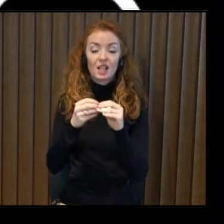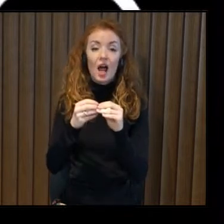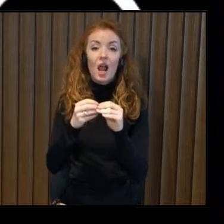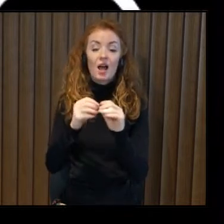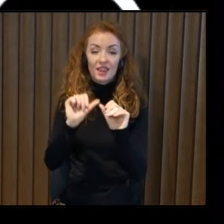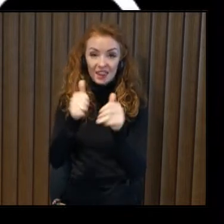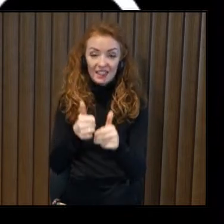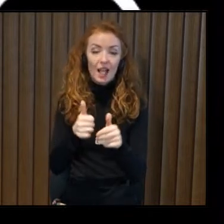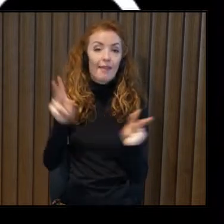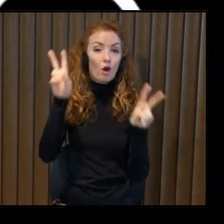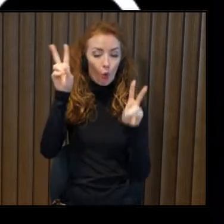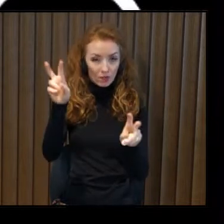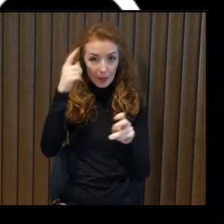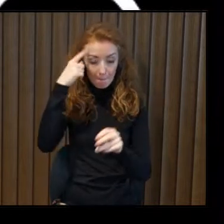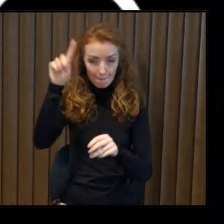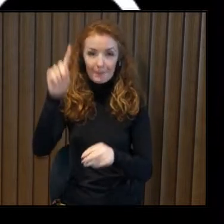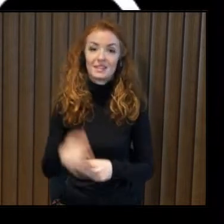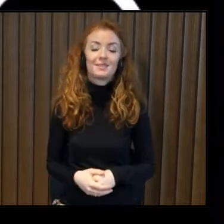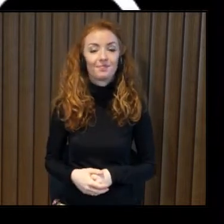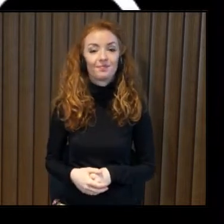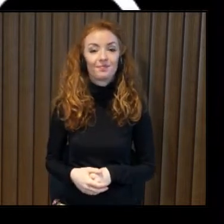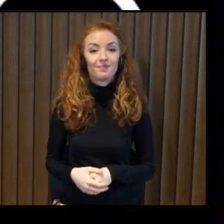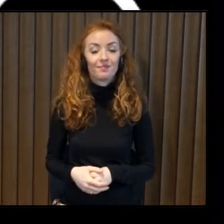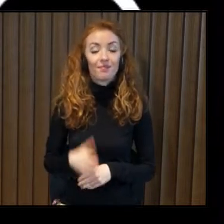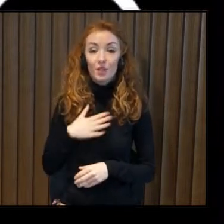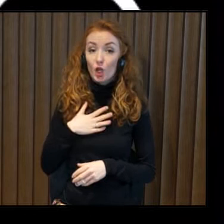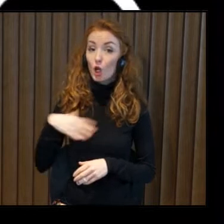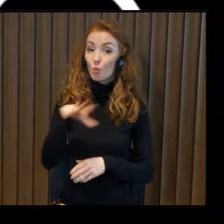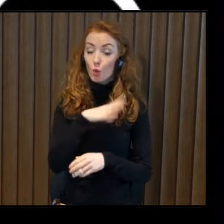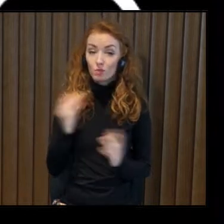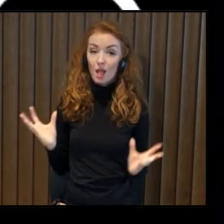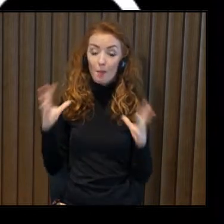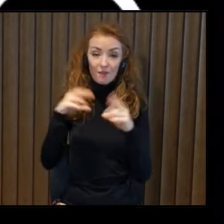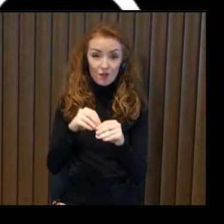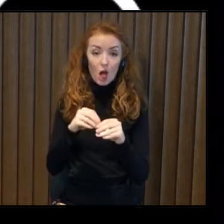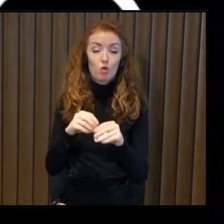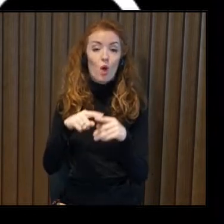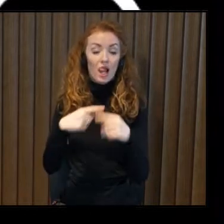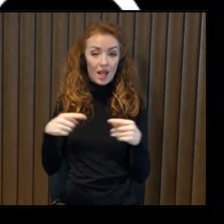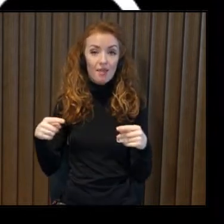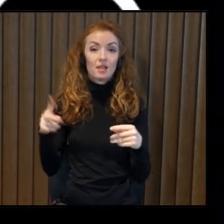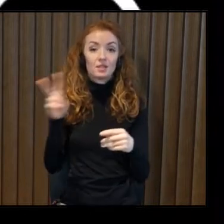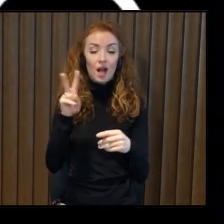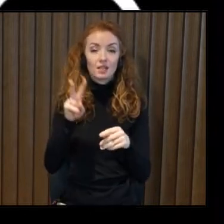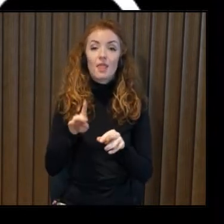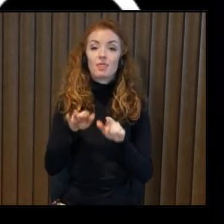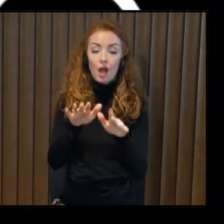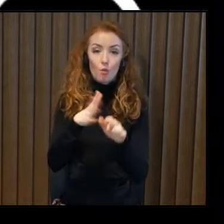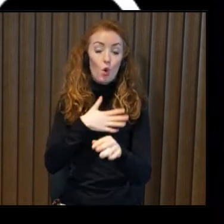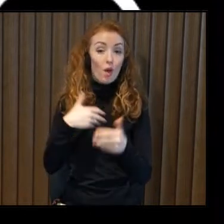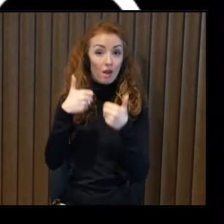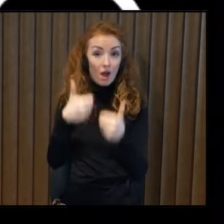already know work really well when it comes to diversity and inclusion. And so what we've done is we've tried to articulate a set of